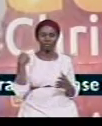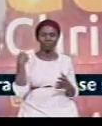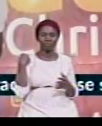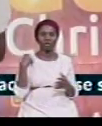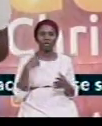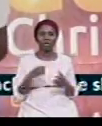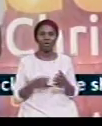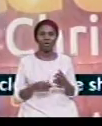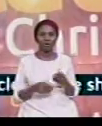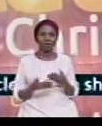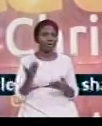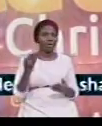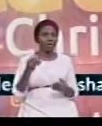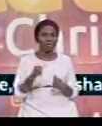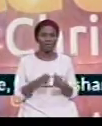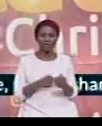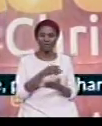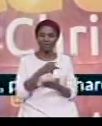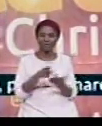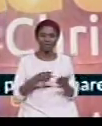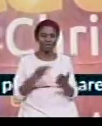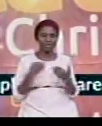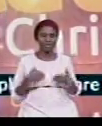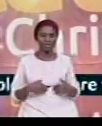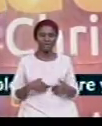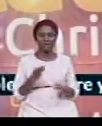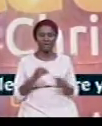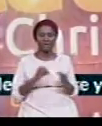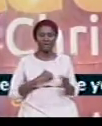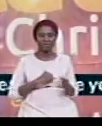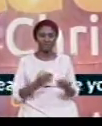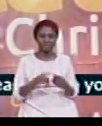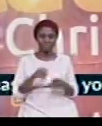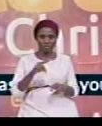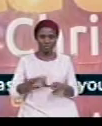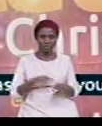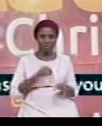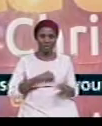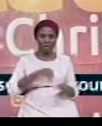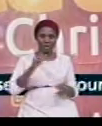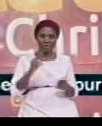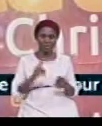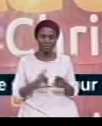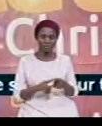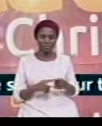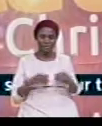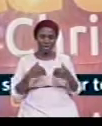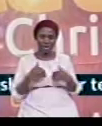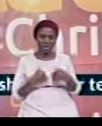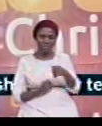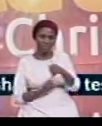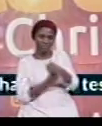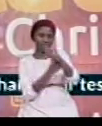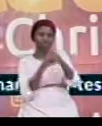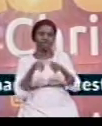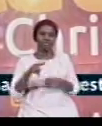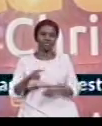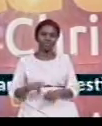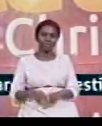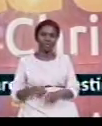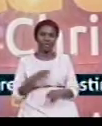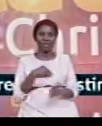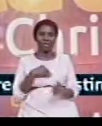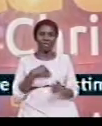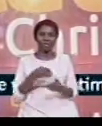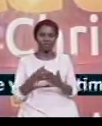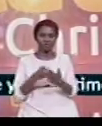body. If I want to sit down, I have to hold the chair before I sit on the chair. If I want to lie down to sleep, I have to hold something before I